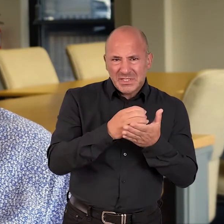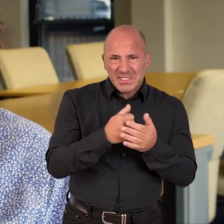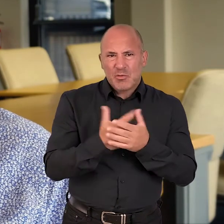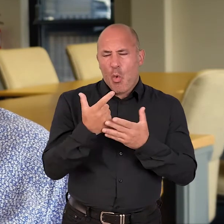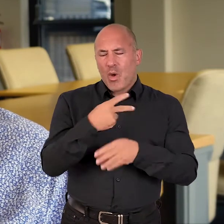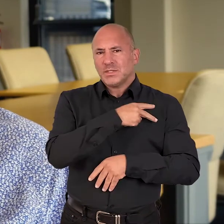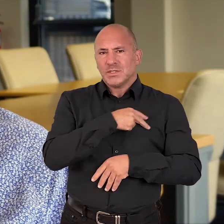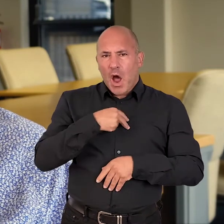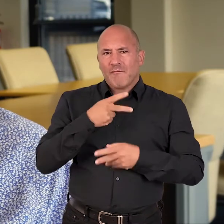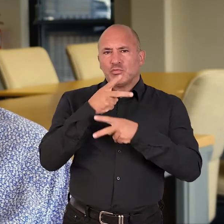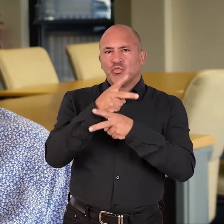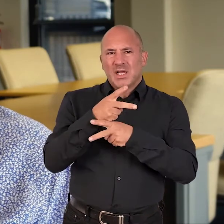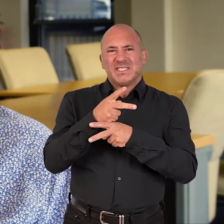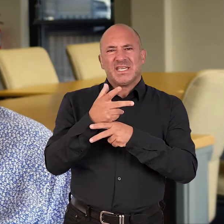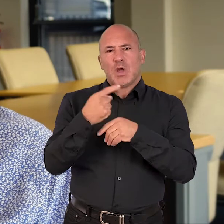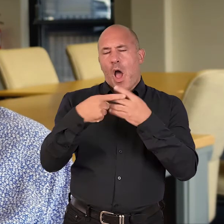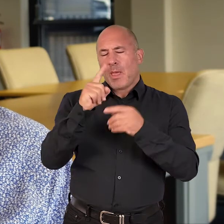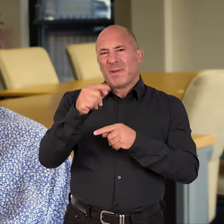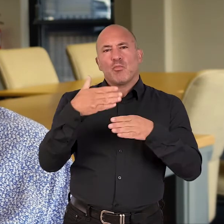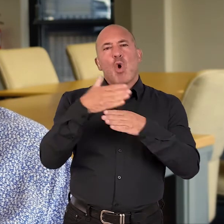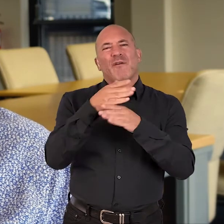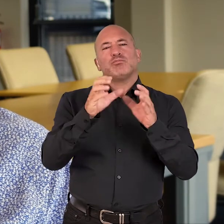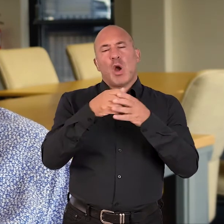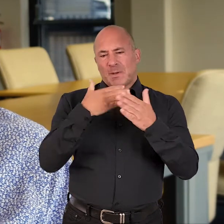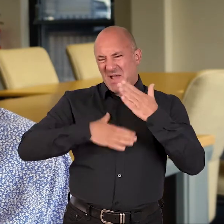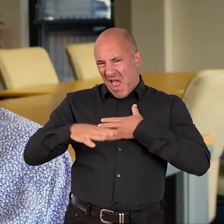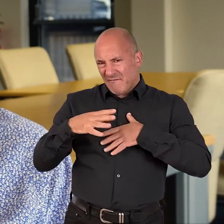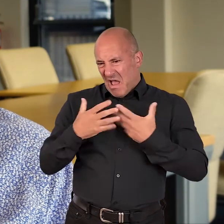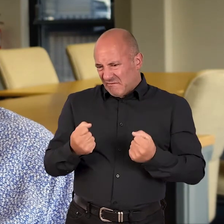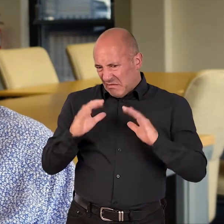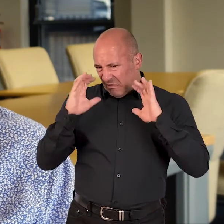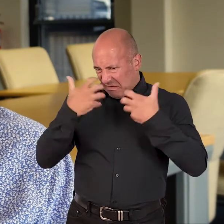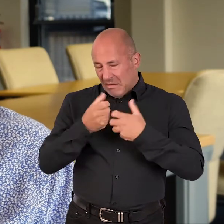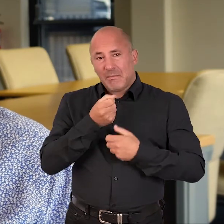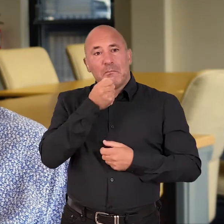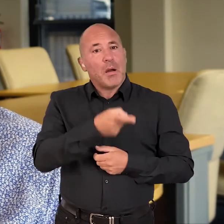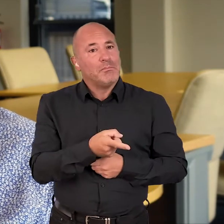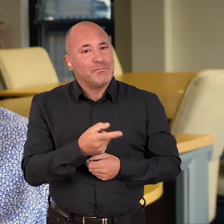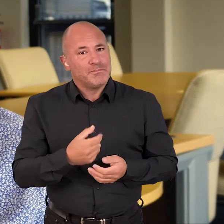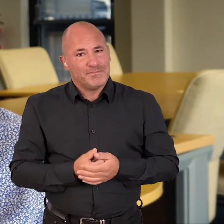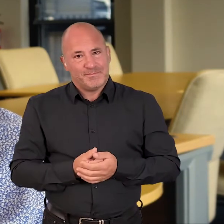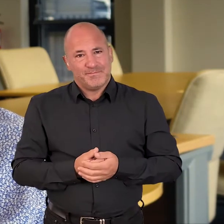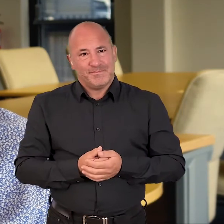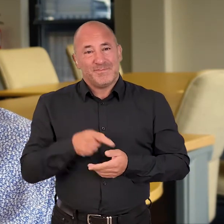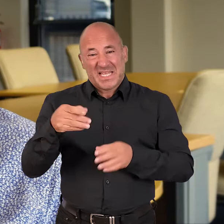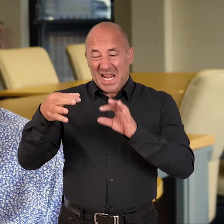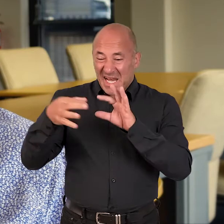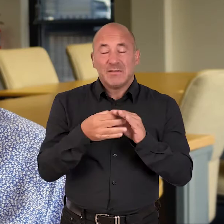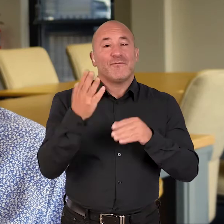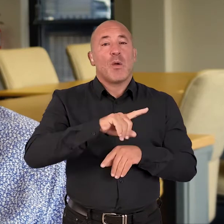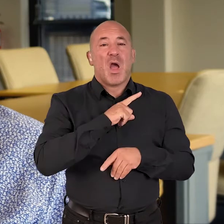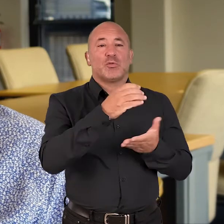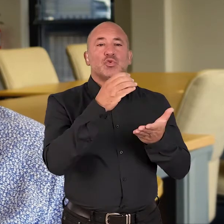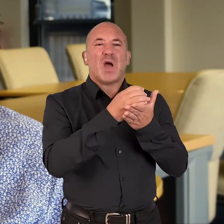any concerns about the charity or the conduct of the staff, trustees, or anyone else working on behalf of the